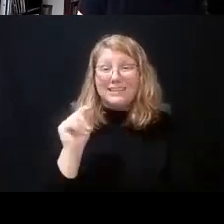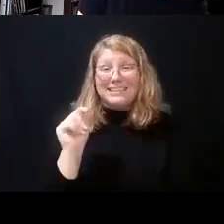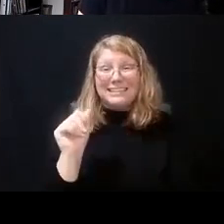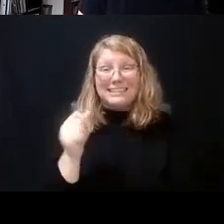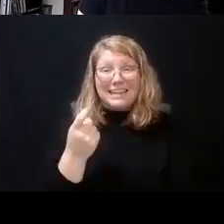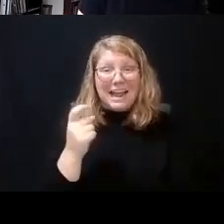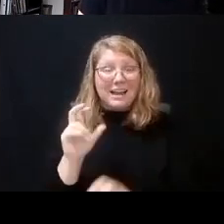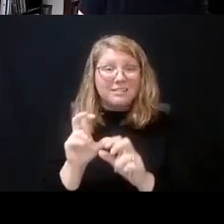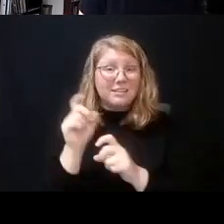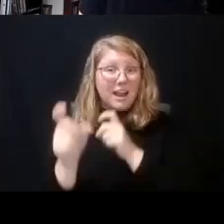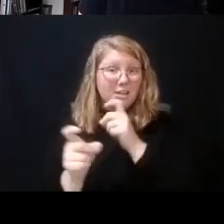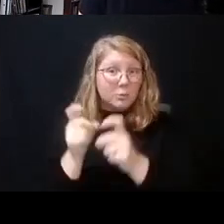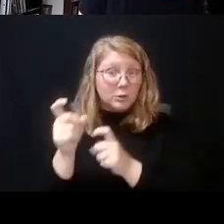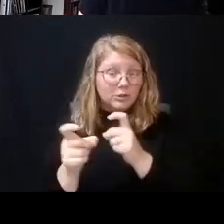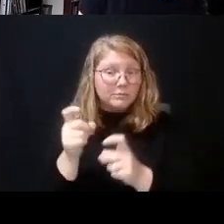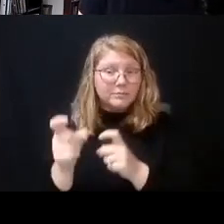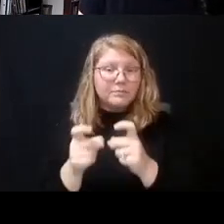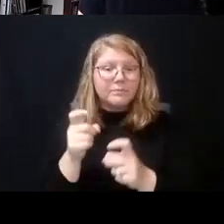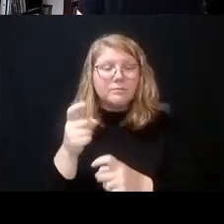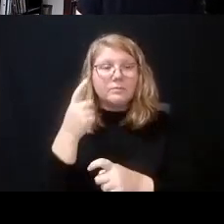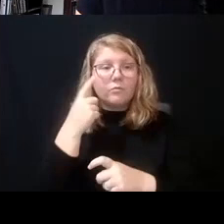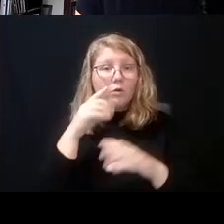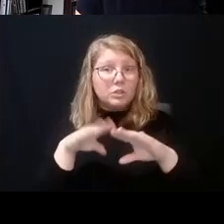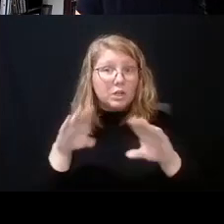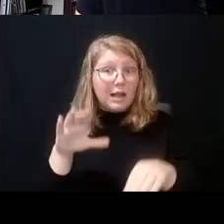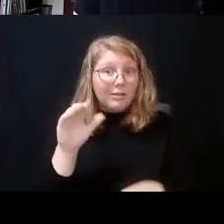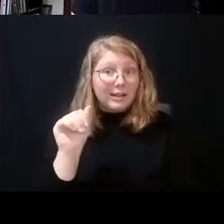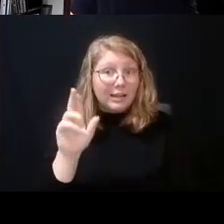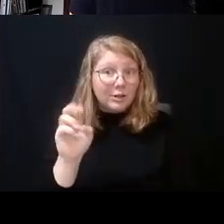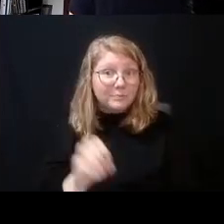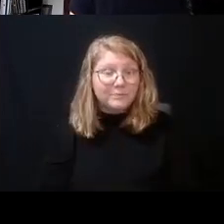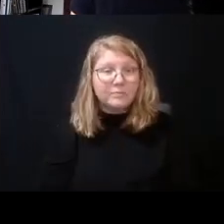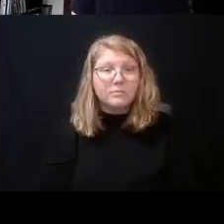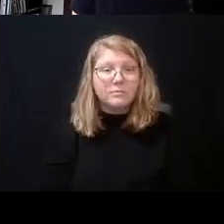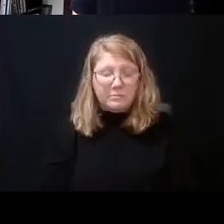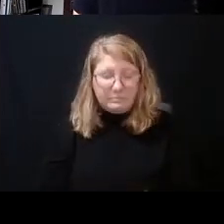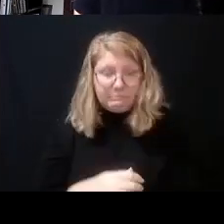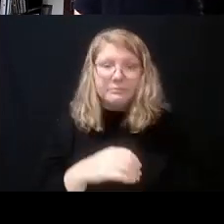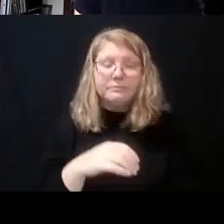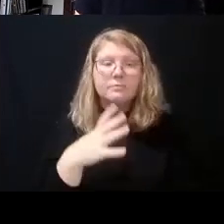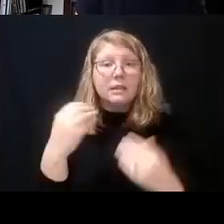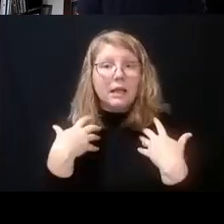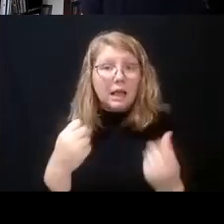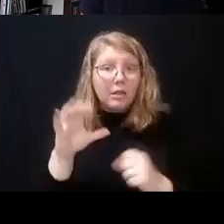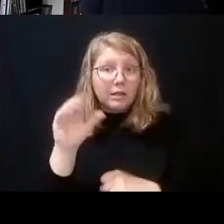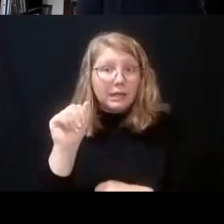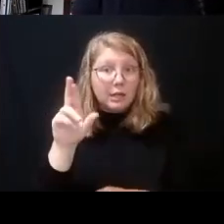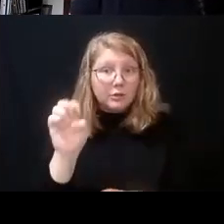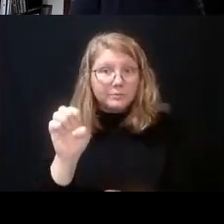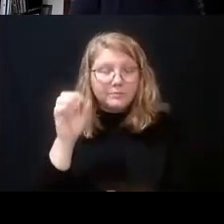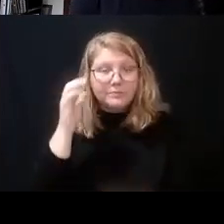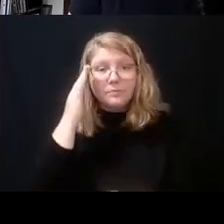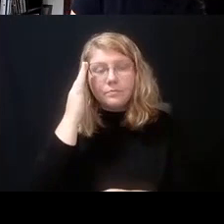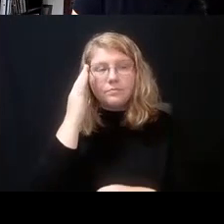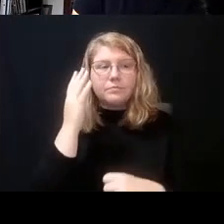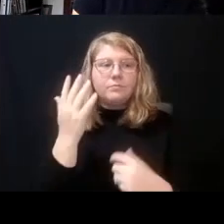contributions to their childcare and to their health care. And then, the continued